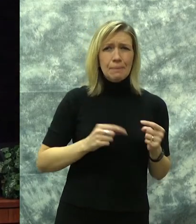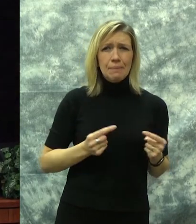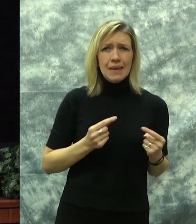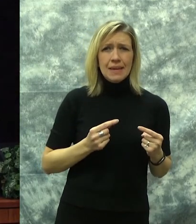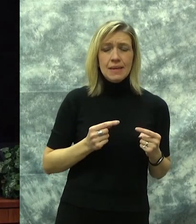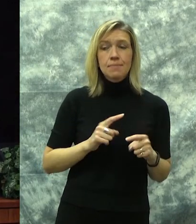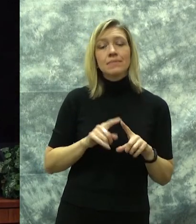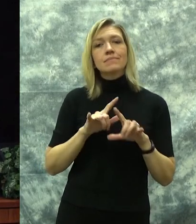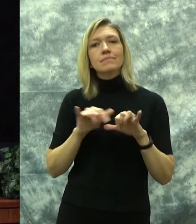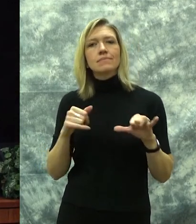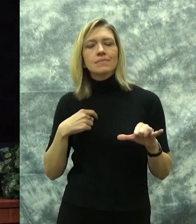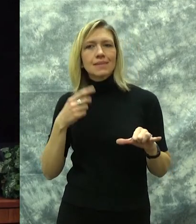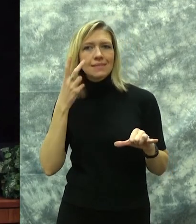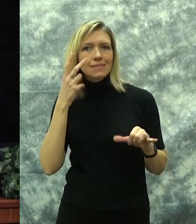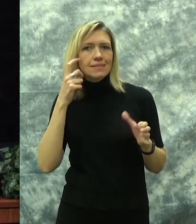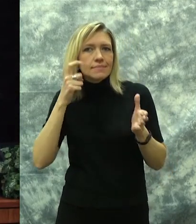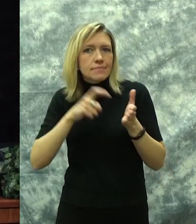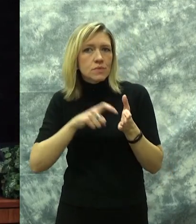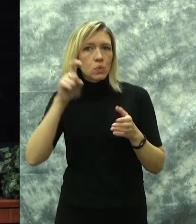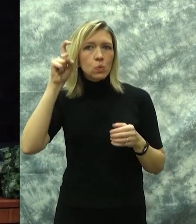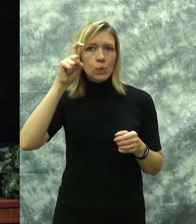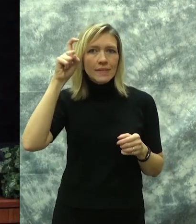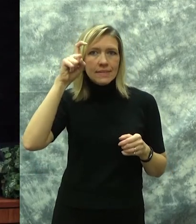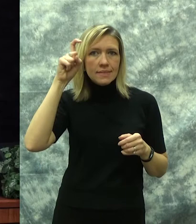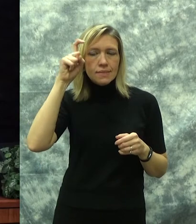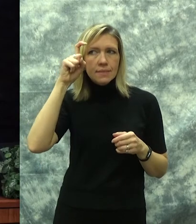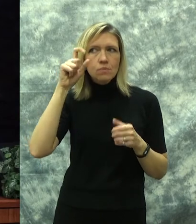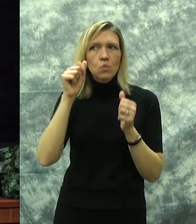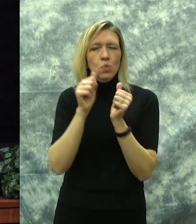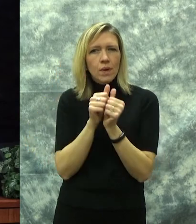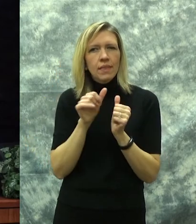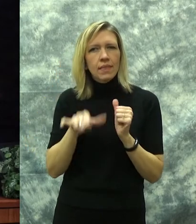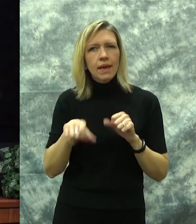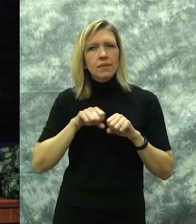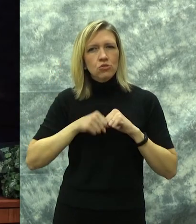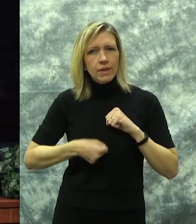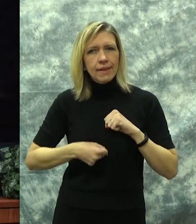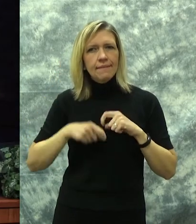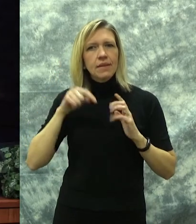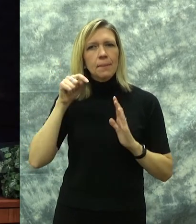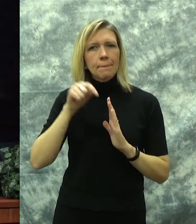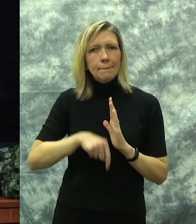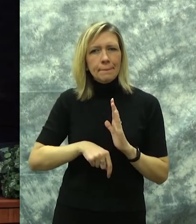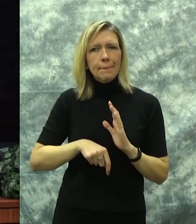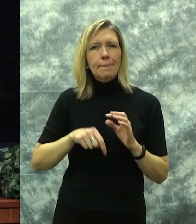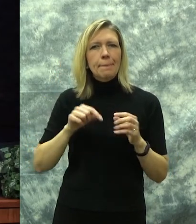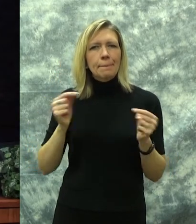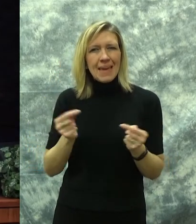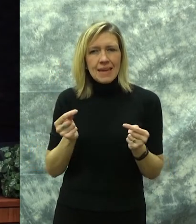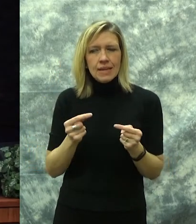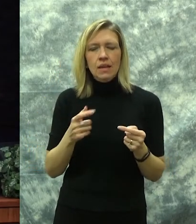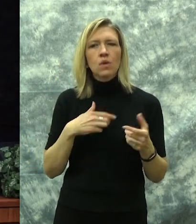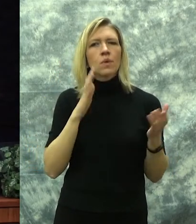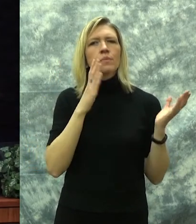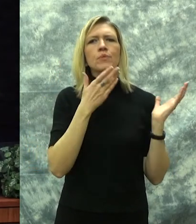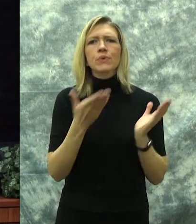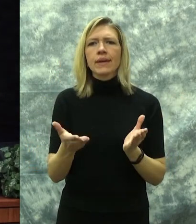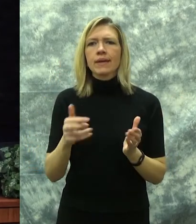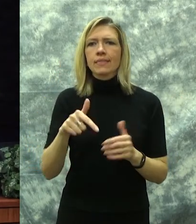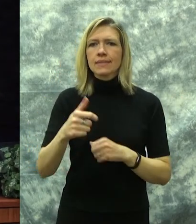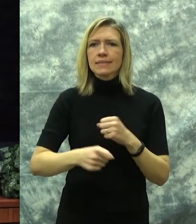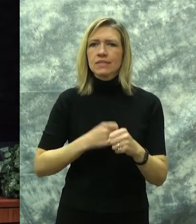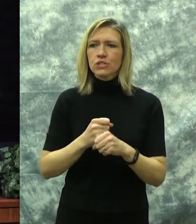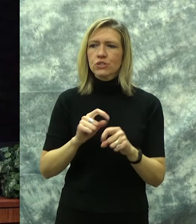wisdom that came with that deepened pain that I'm carrying forward into this year to continue to deepen my